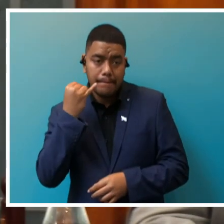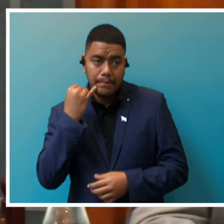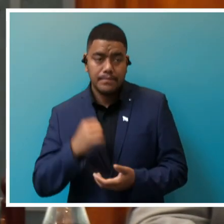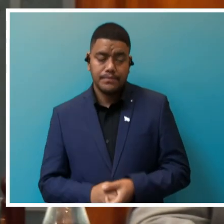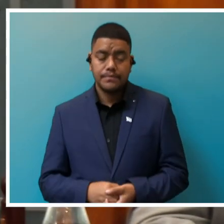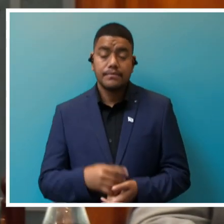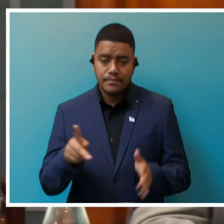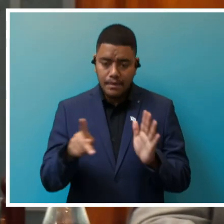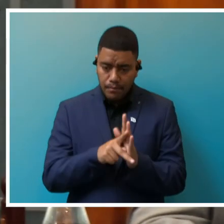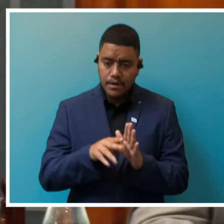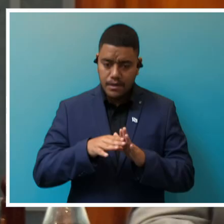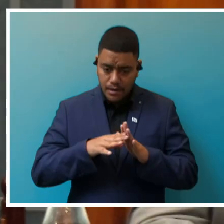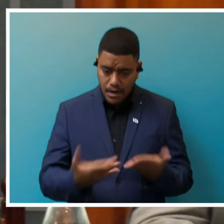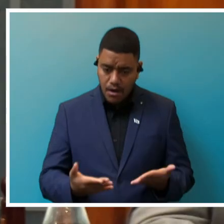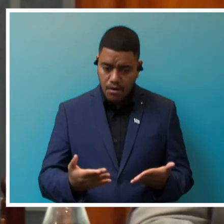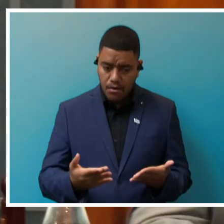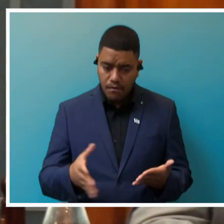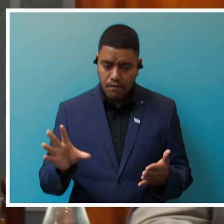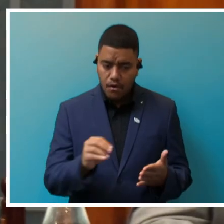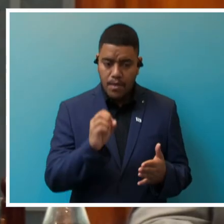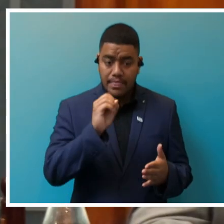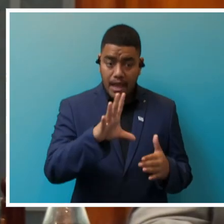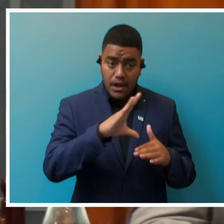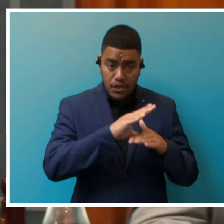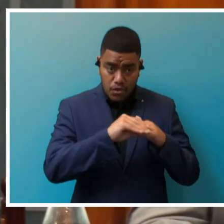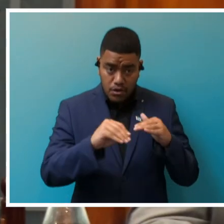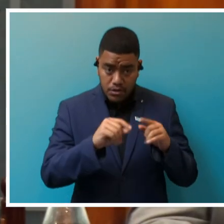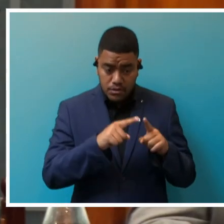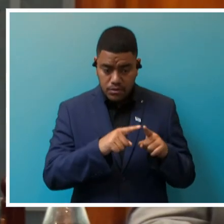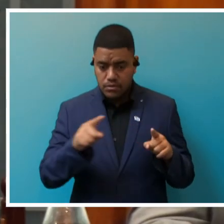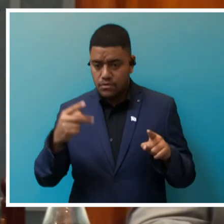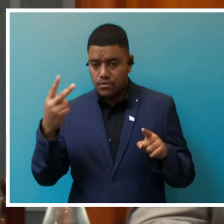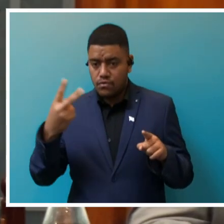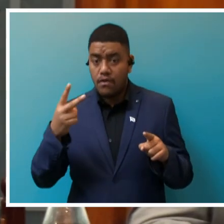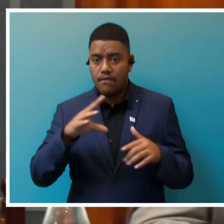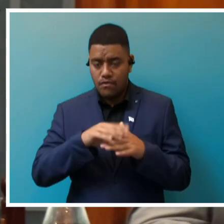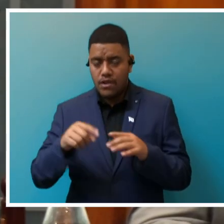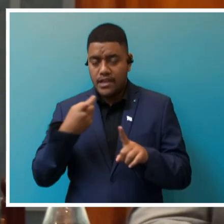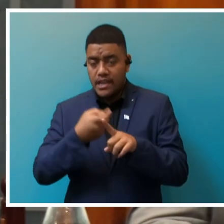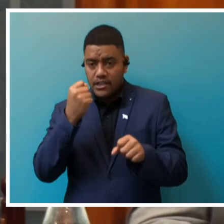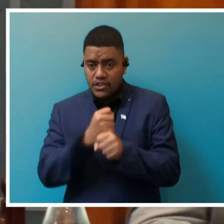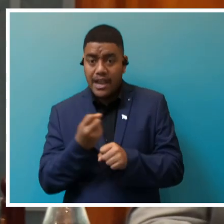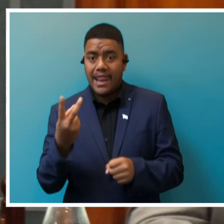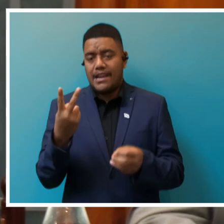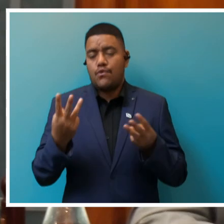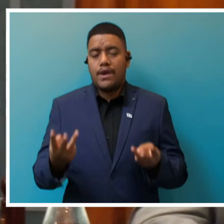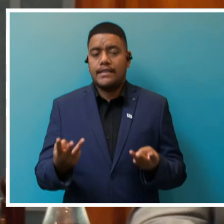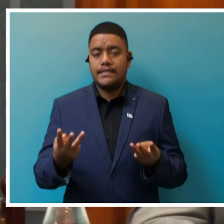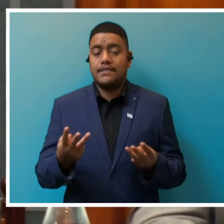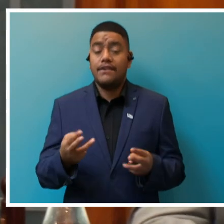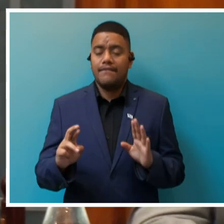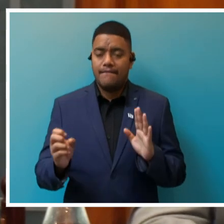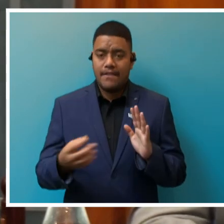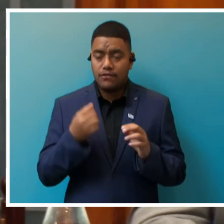price ranging from $10 to $12 a kg live weight reflects strong